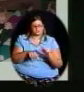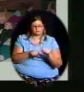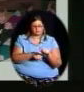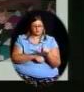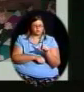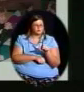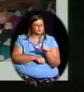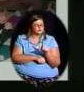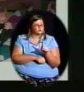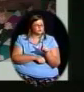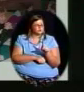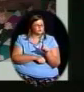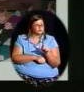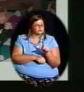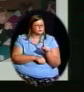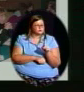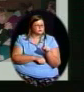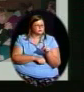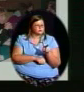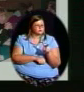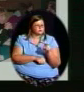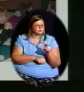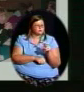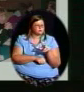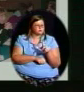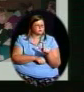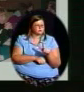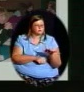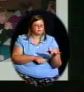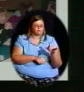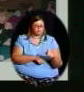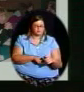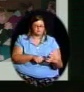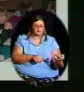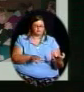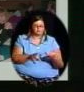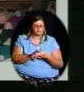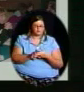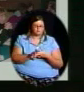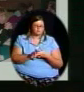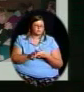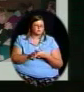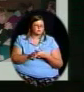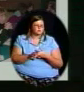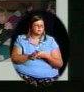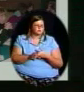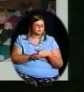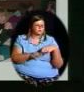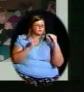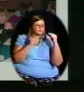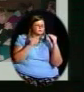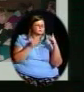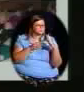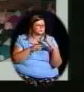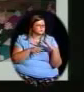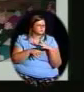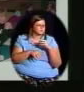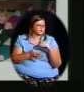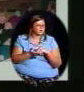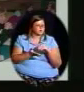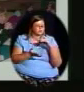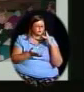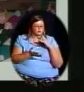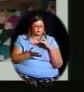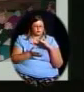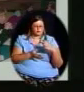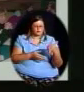224 individuals that were hired by HR, and then have to come into the teaching and learning aspects of that and to understand what their